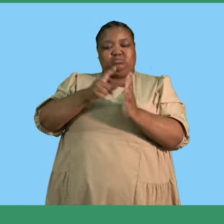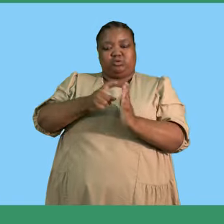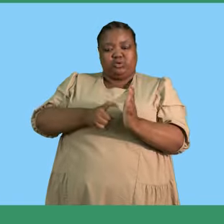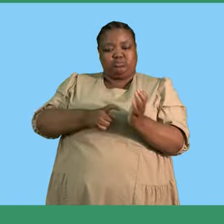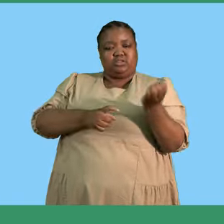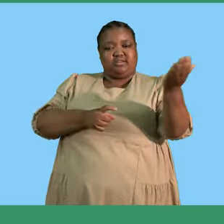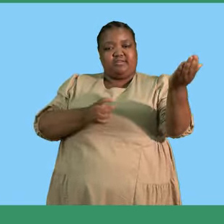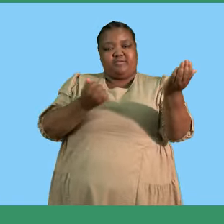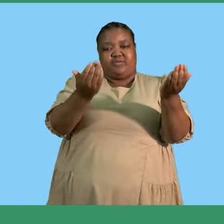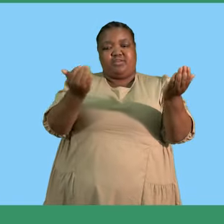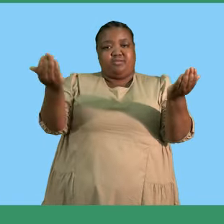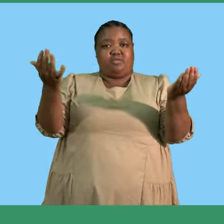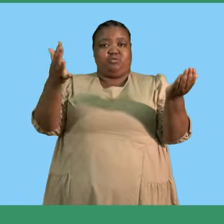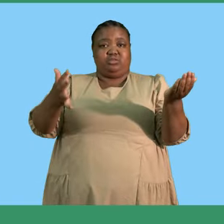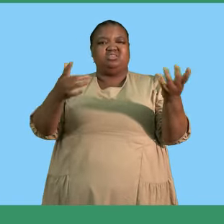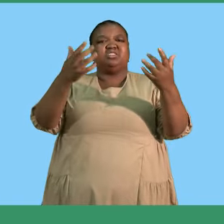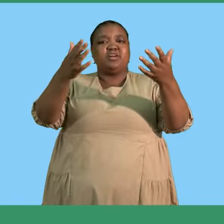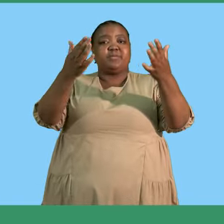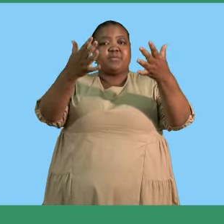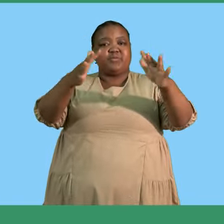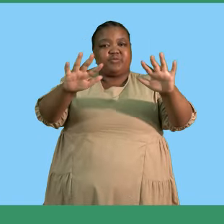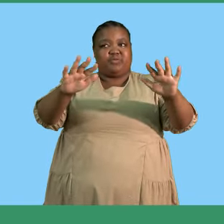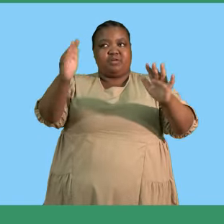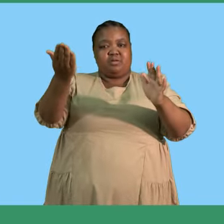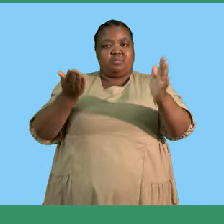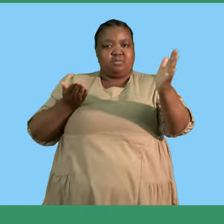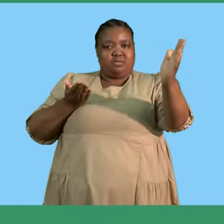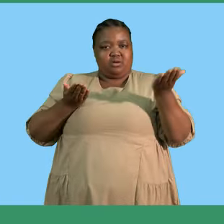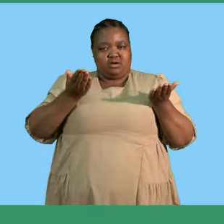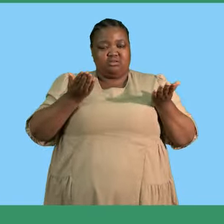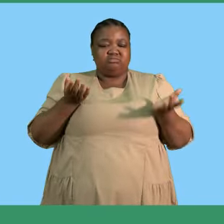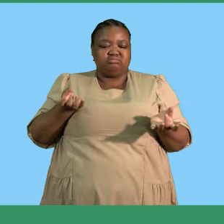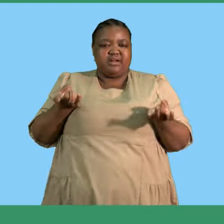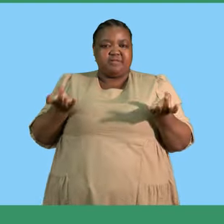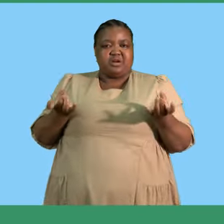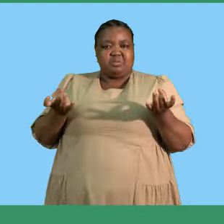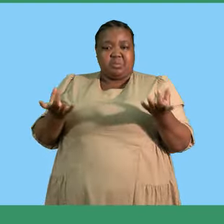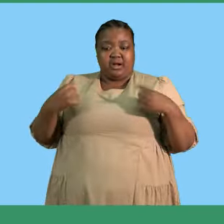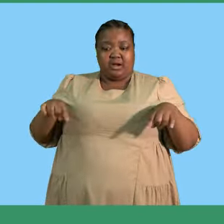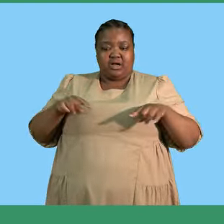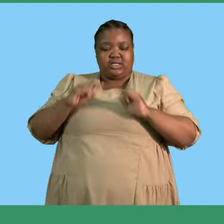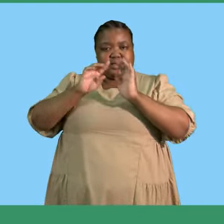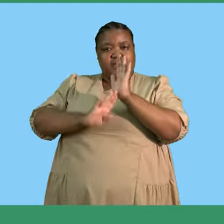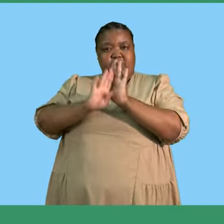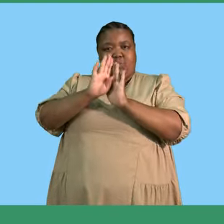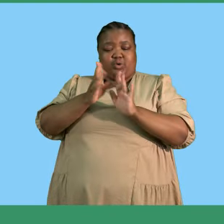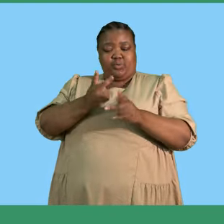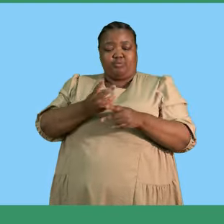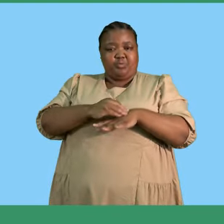problem. Now, this questionnaire is sent back by our experts who will give us feedback on